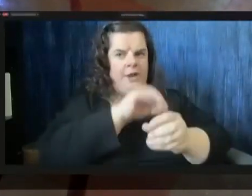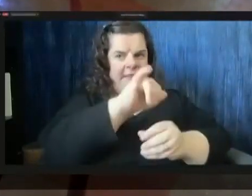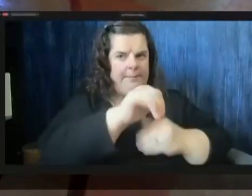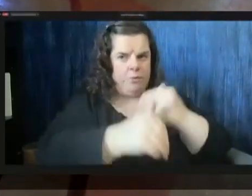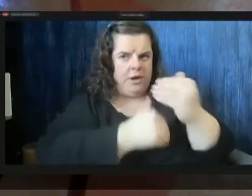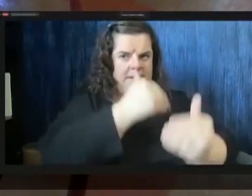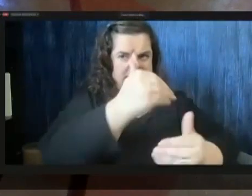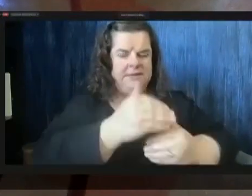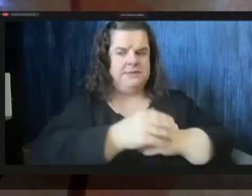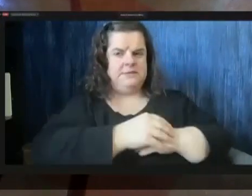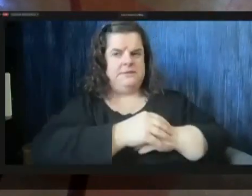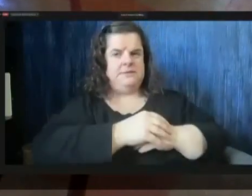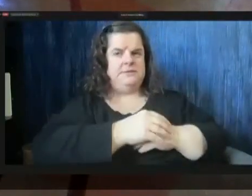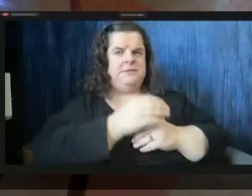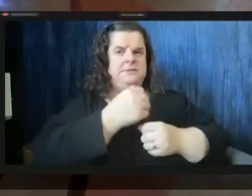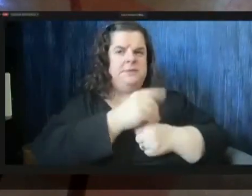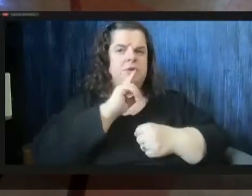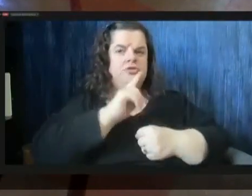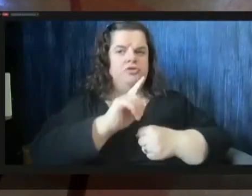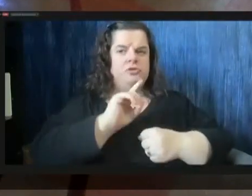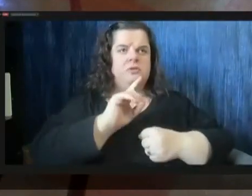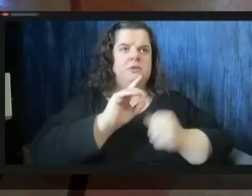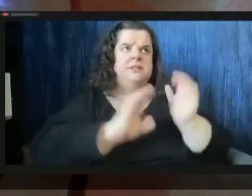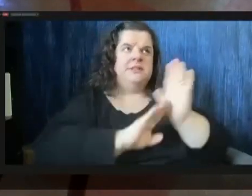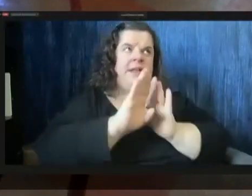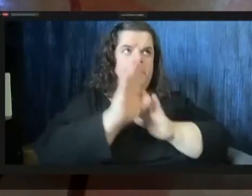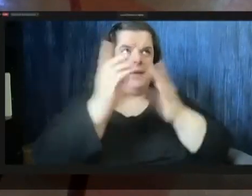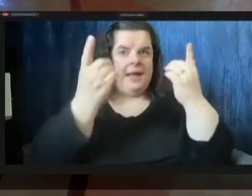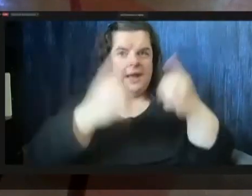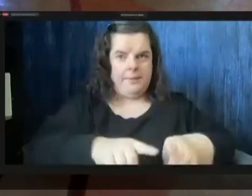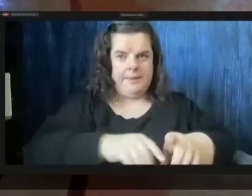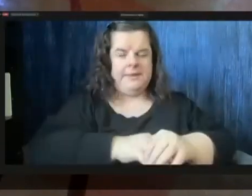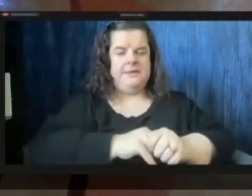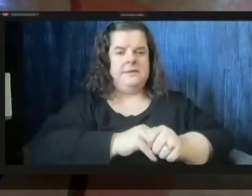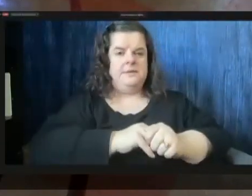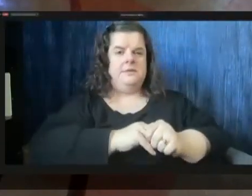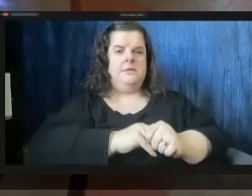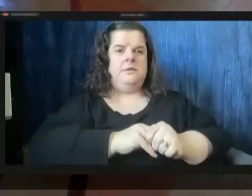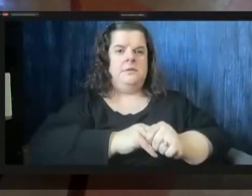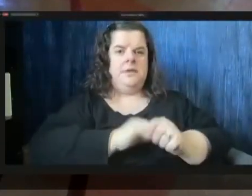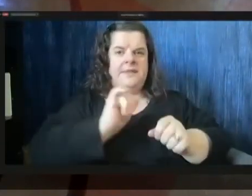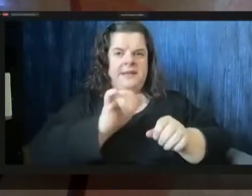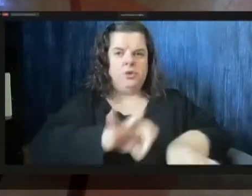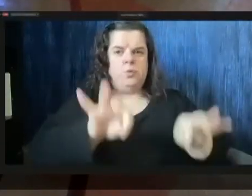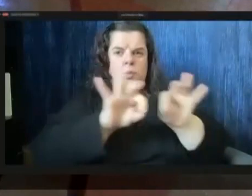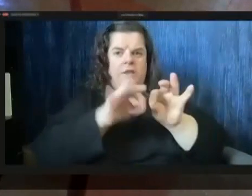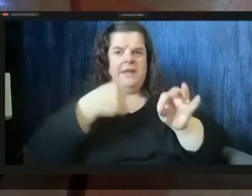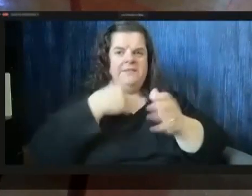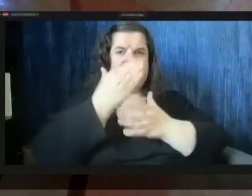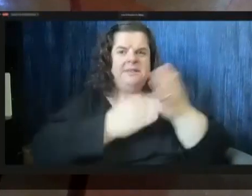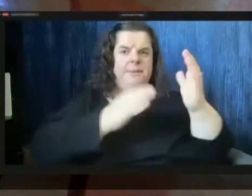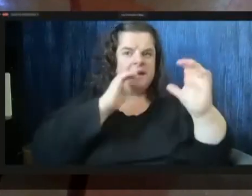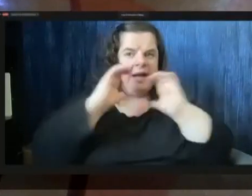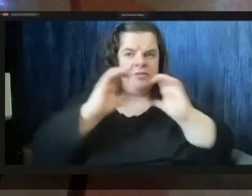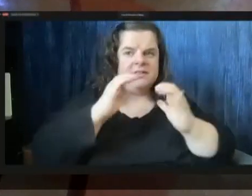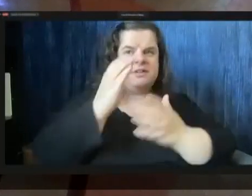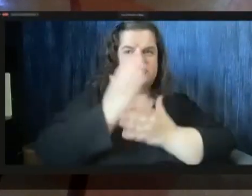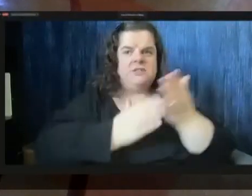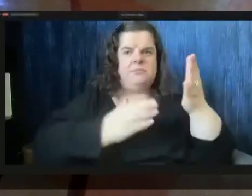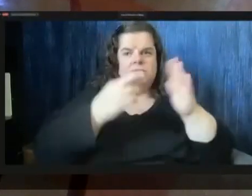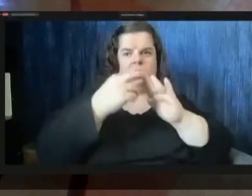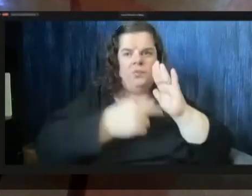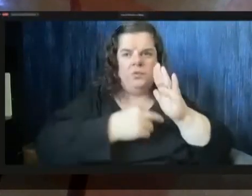the same time making sure a development happens. And so I think it's worth having some conversation with some guidelines as well.